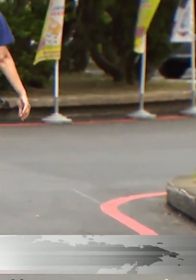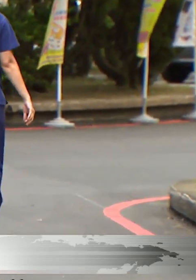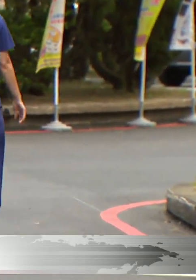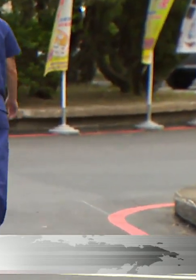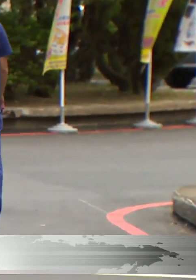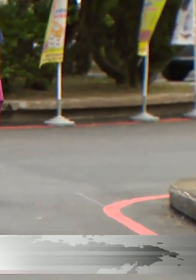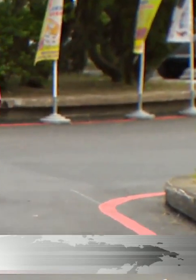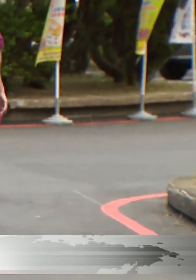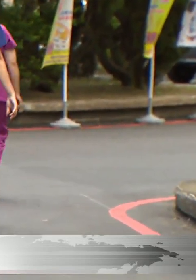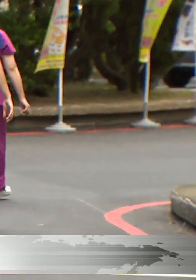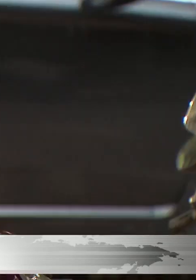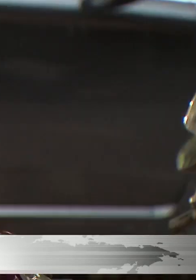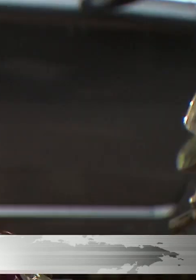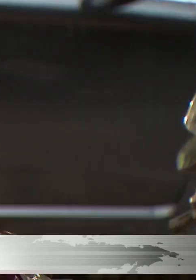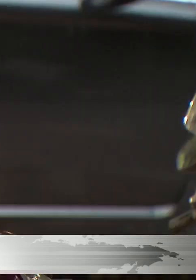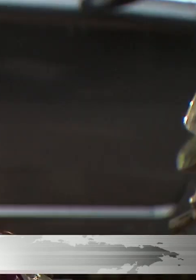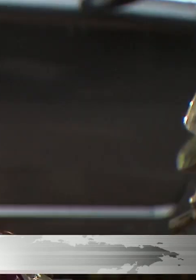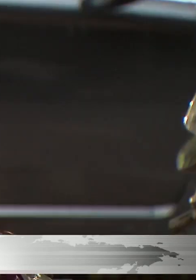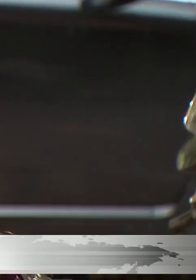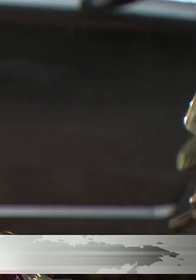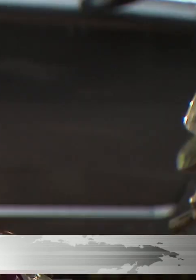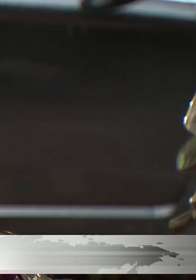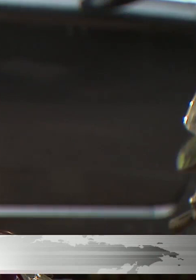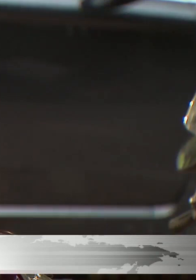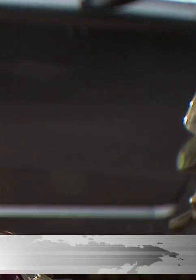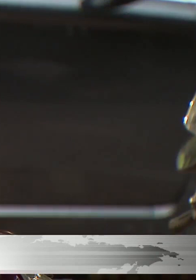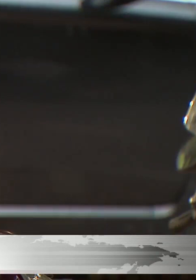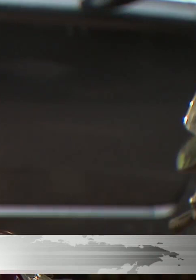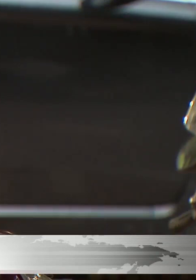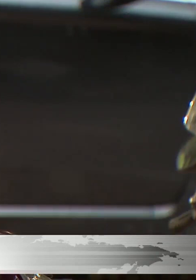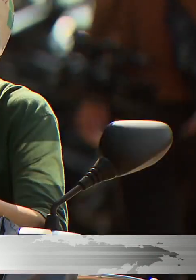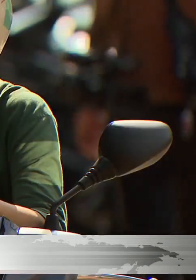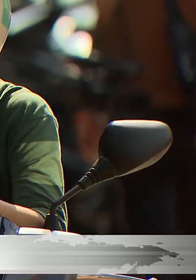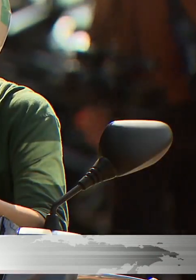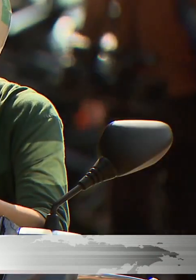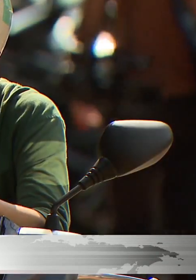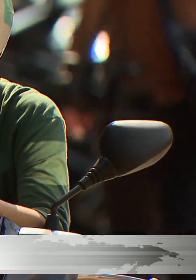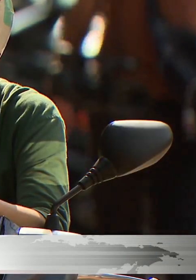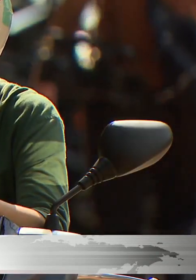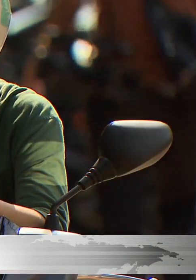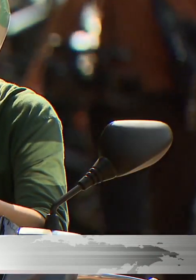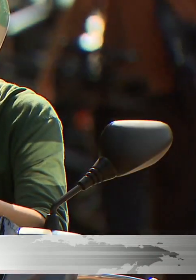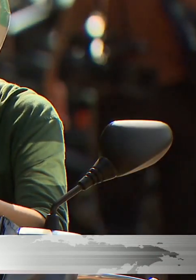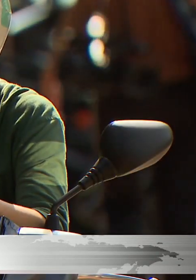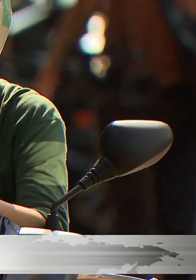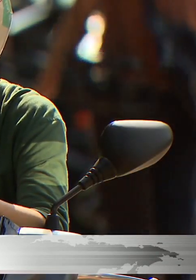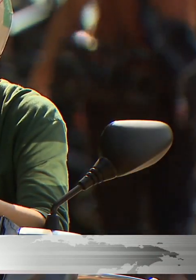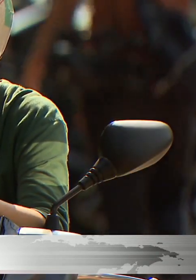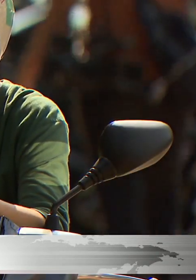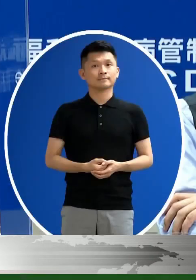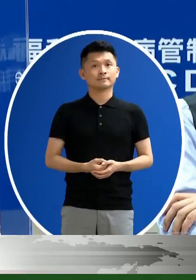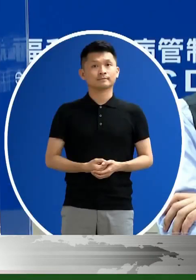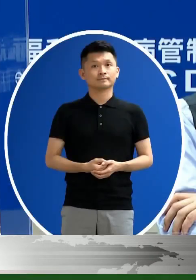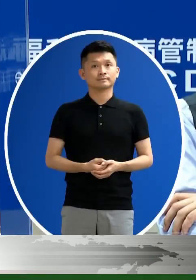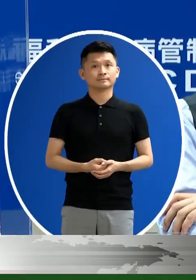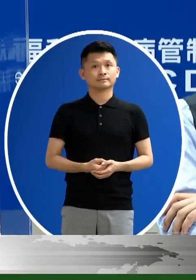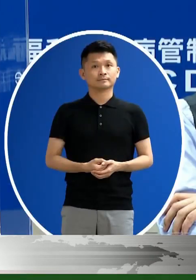To prevent Delta from spreading in the community, the CECC has also put Taoyuan on a heightened level 2 COVID